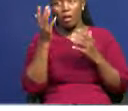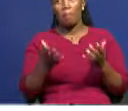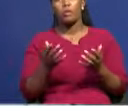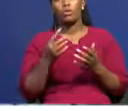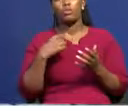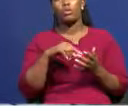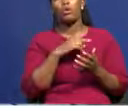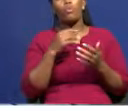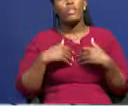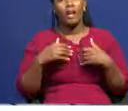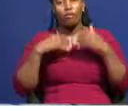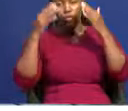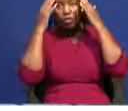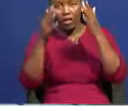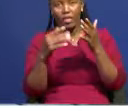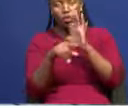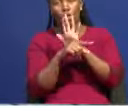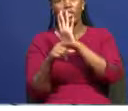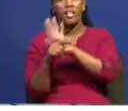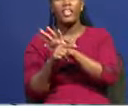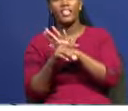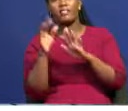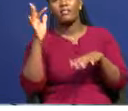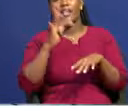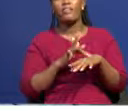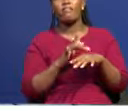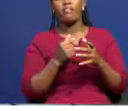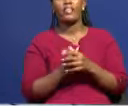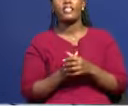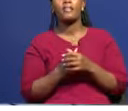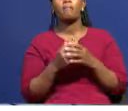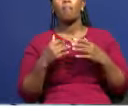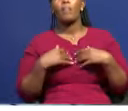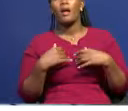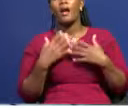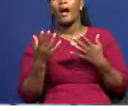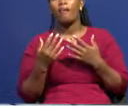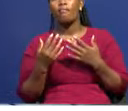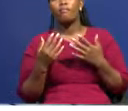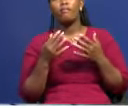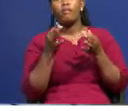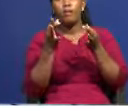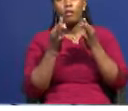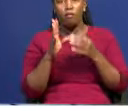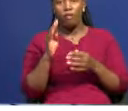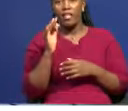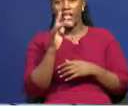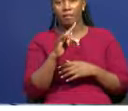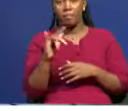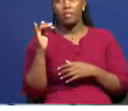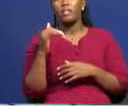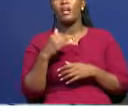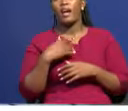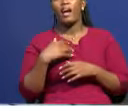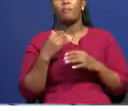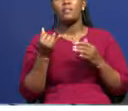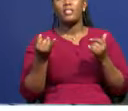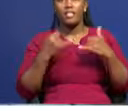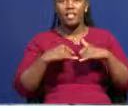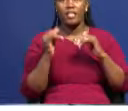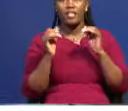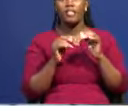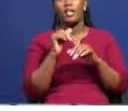deal with the negative impact of some of these products. Now, I've seen on the finance bill, I think the attempted introduction on eco levy is